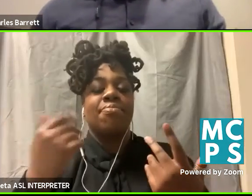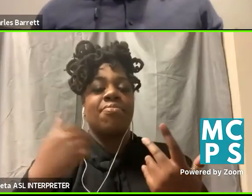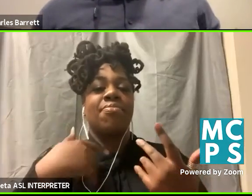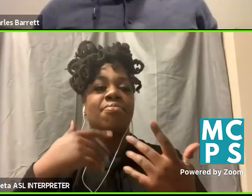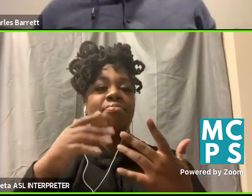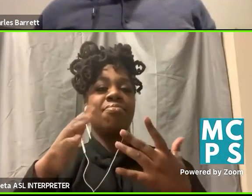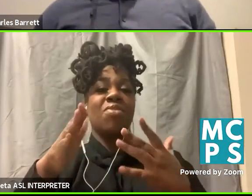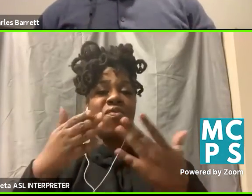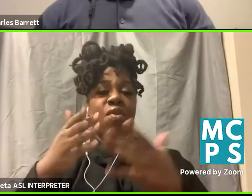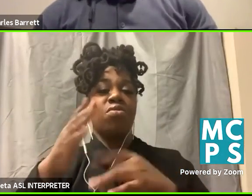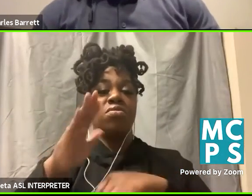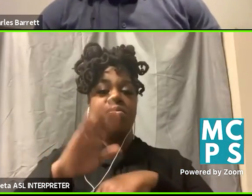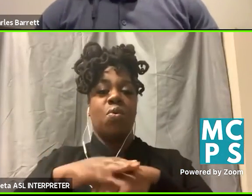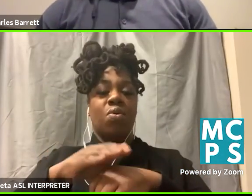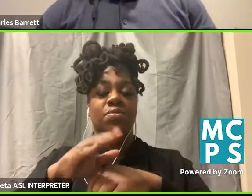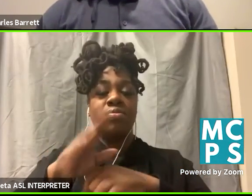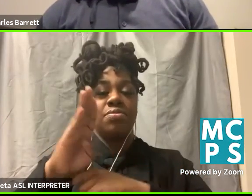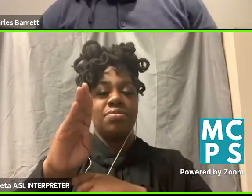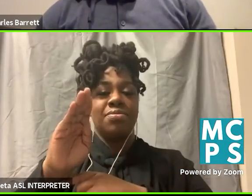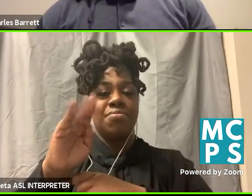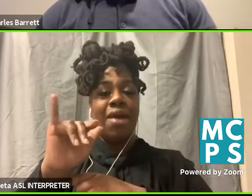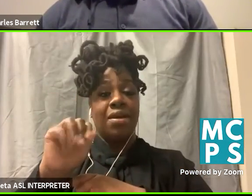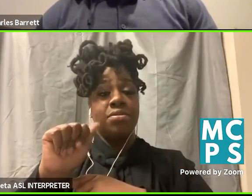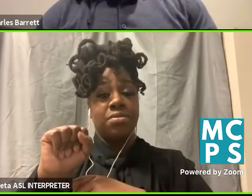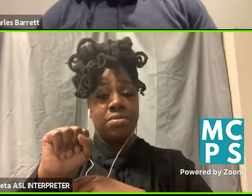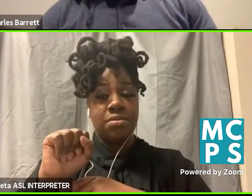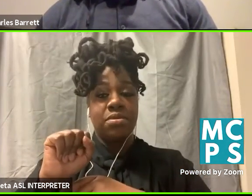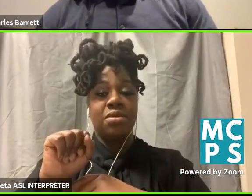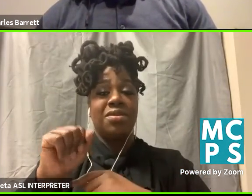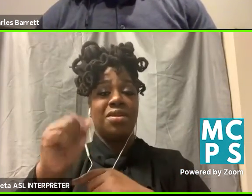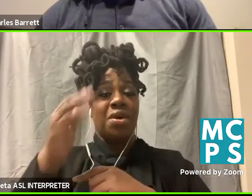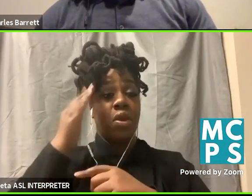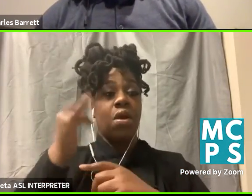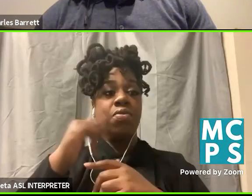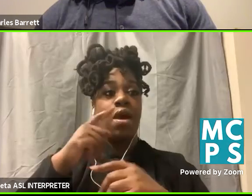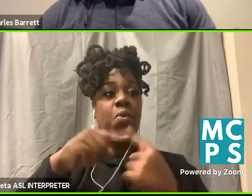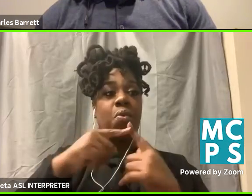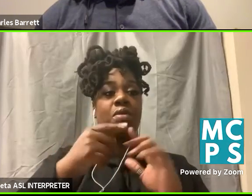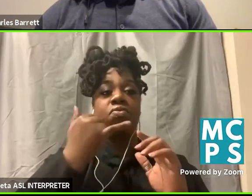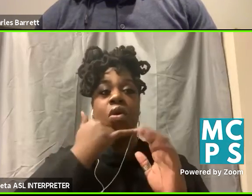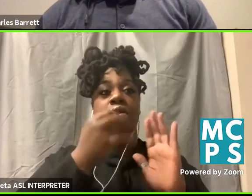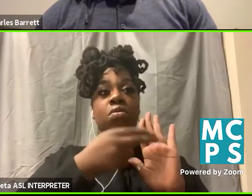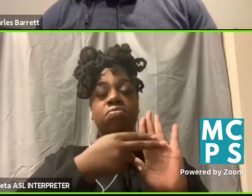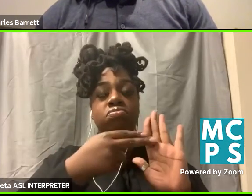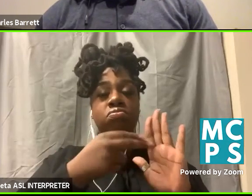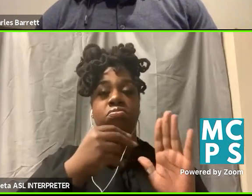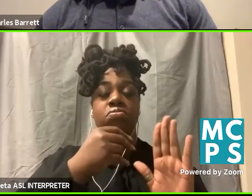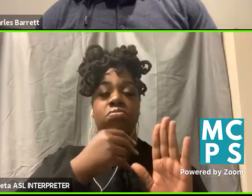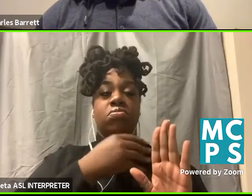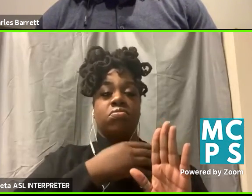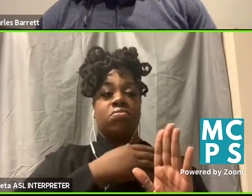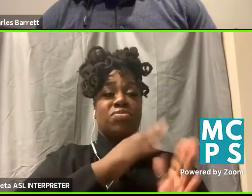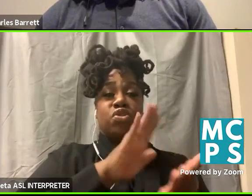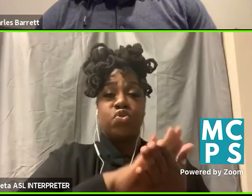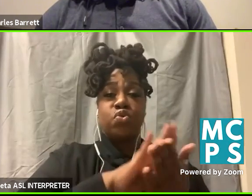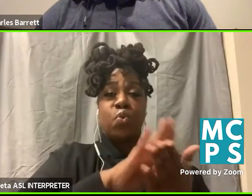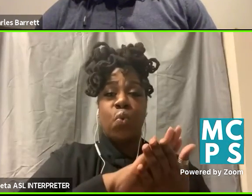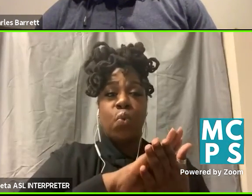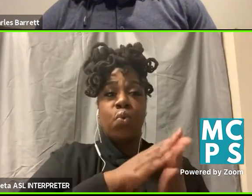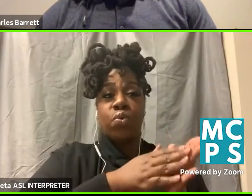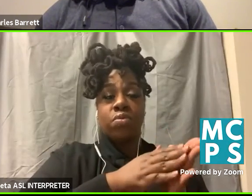up onto a certain track, whether that is a school to prison pipeline, whether it's being institutionalized, whether it's even